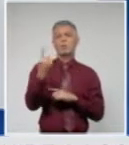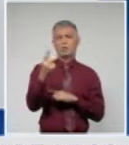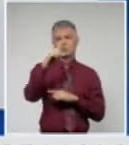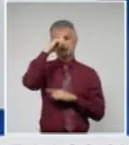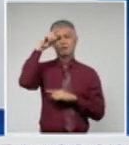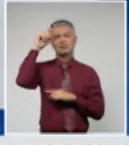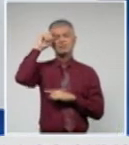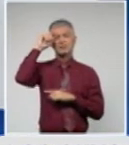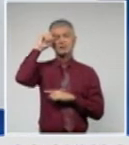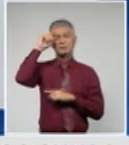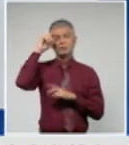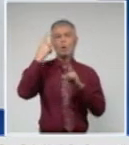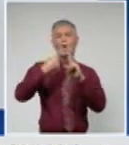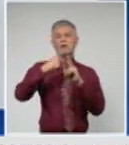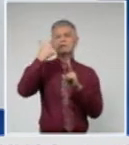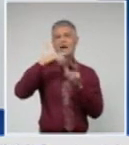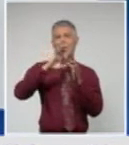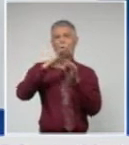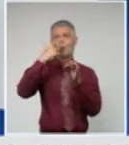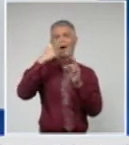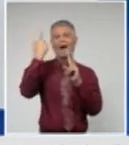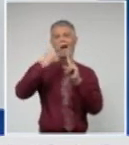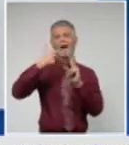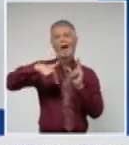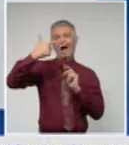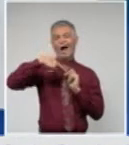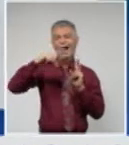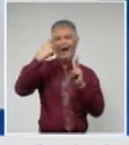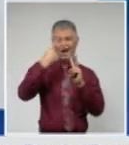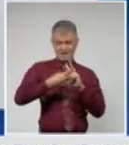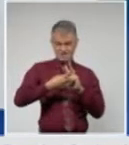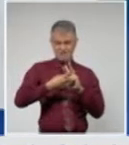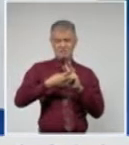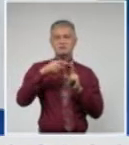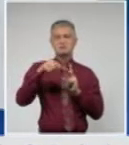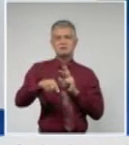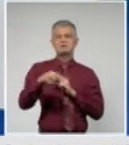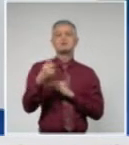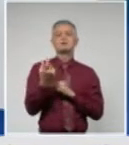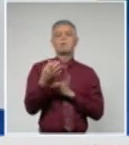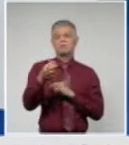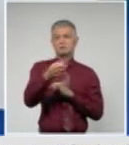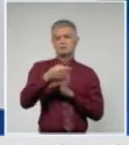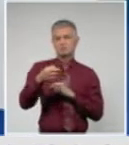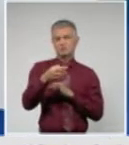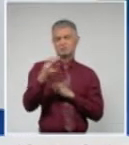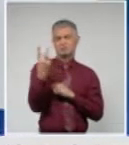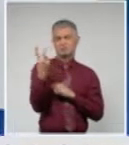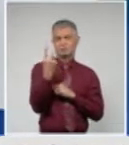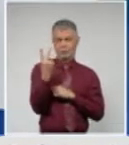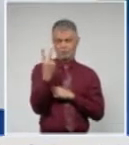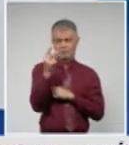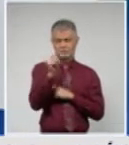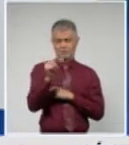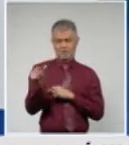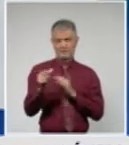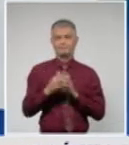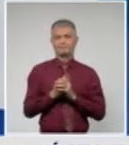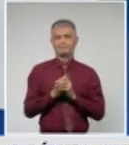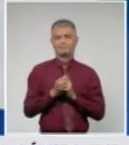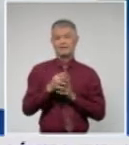2, and Calimete with 1 case. The 2 cases from Sancti Spiritus belong to